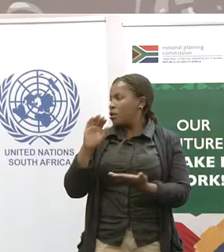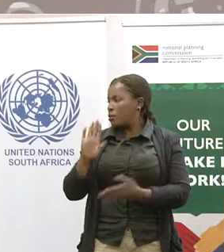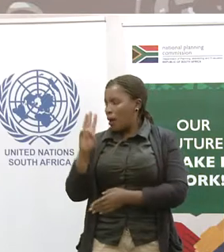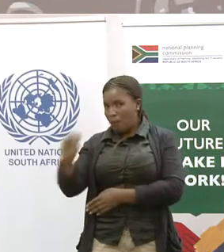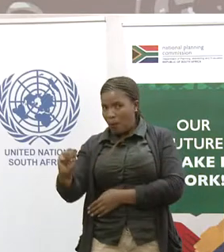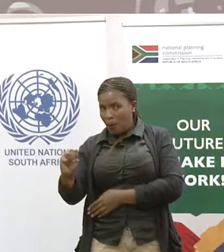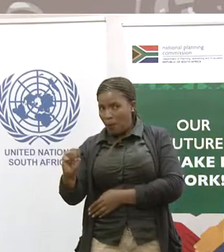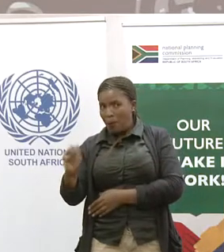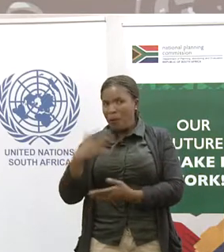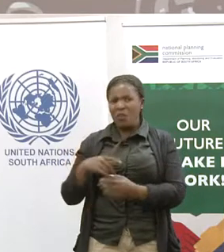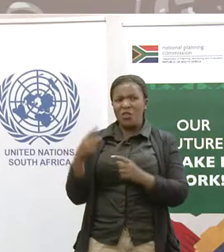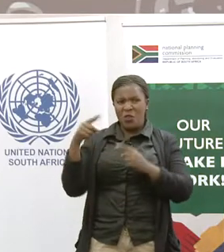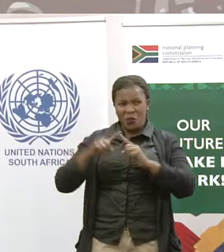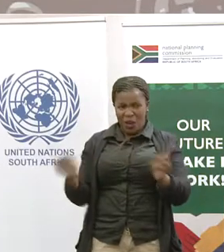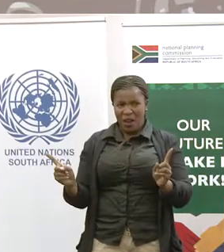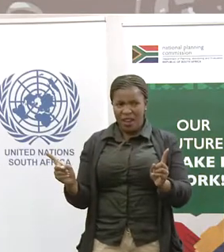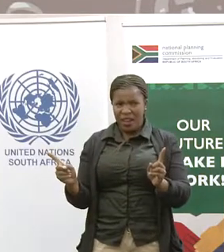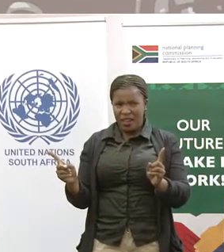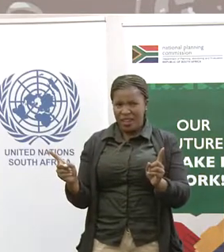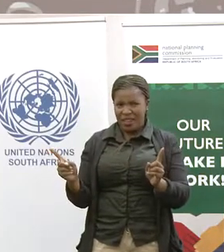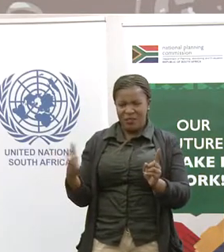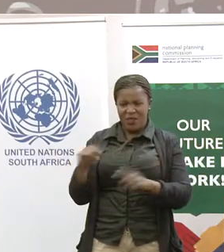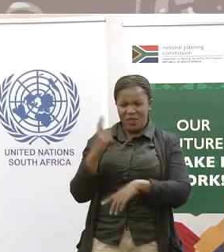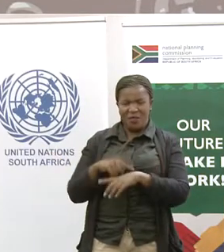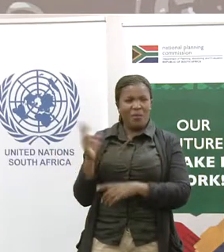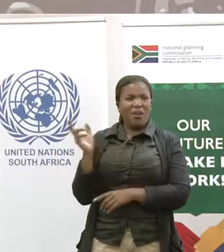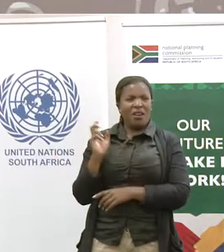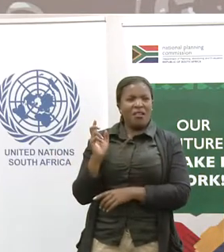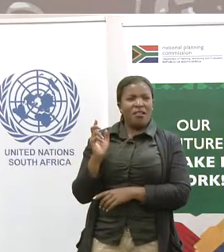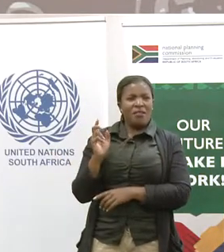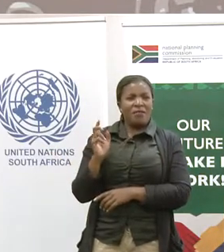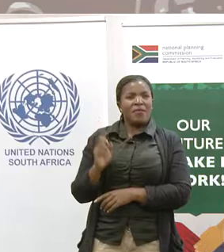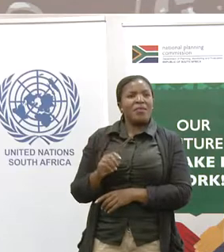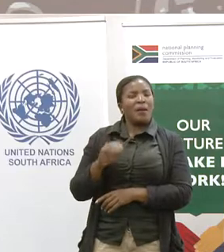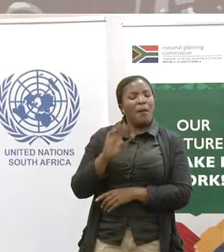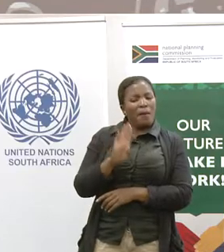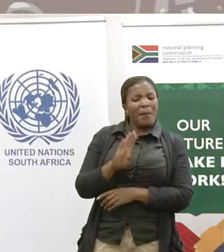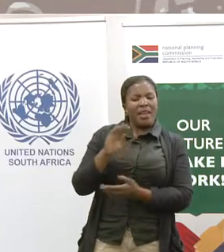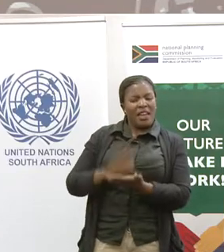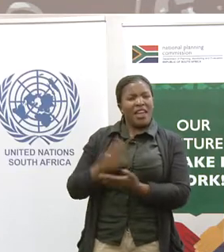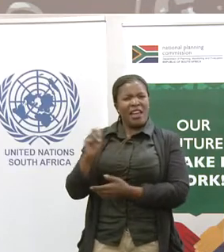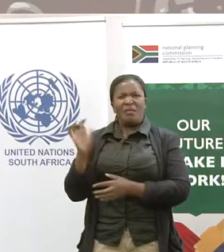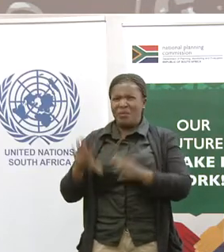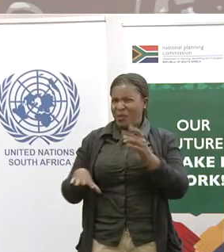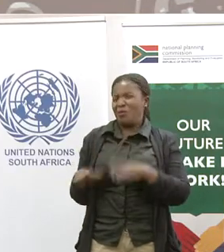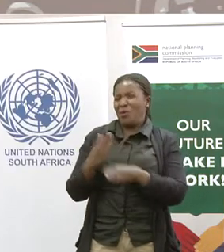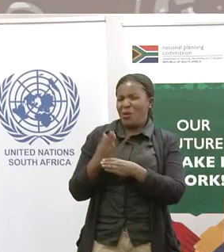And the difference between a B and an M sometimes can be your job.